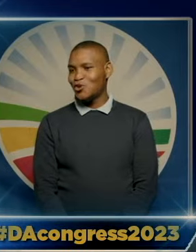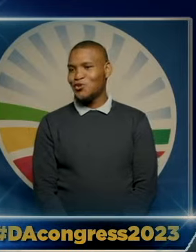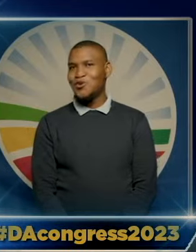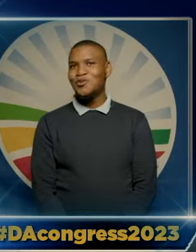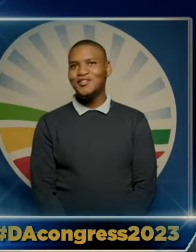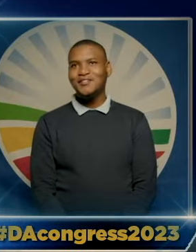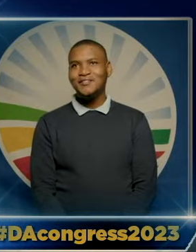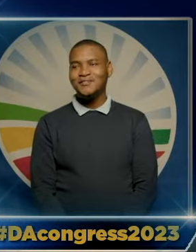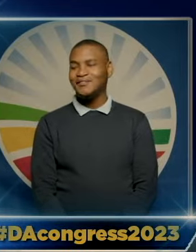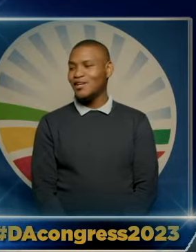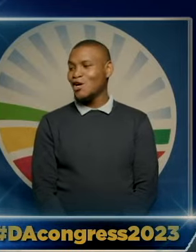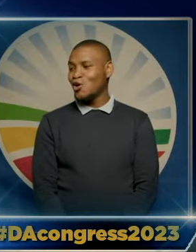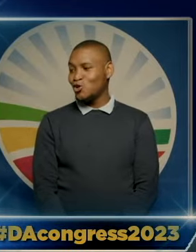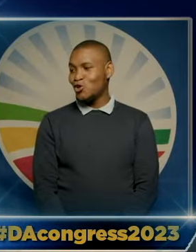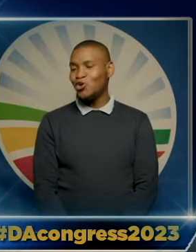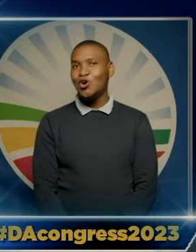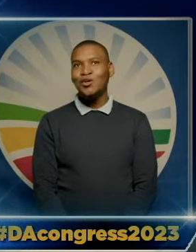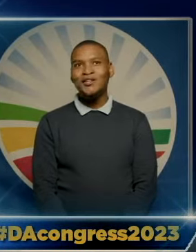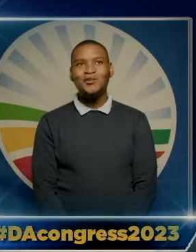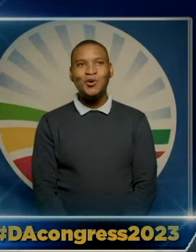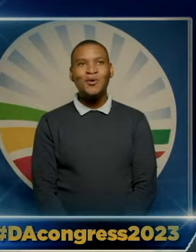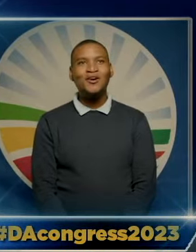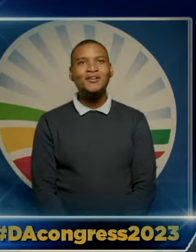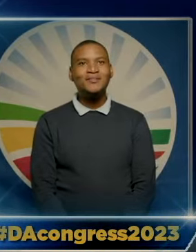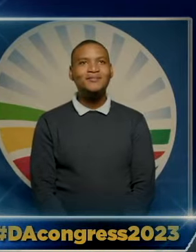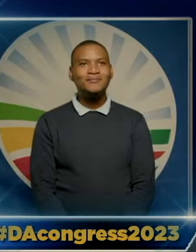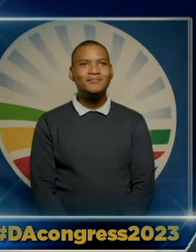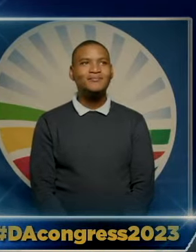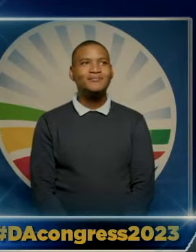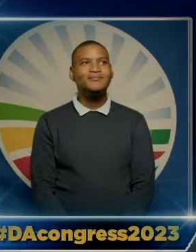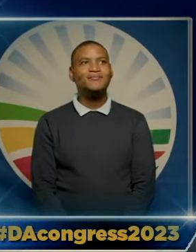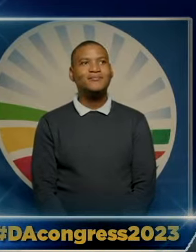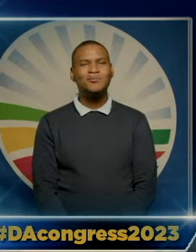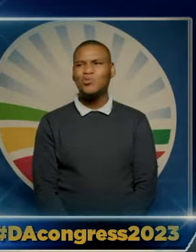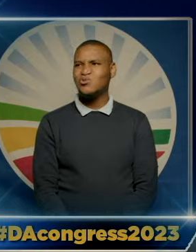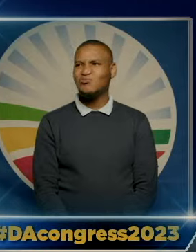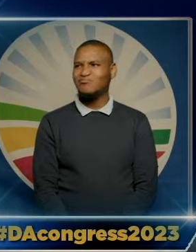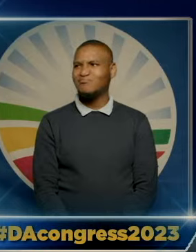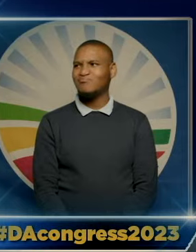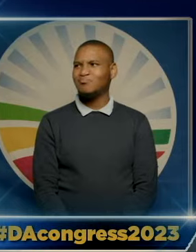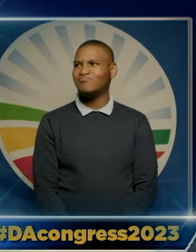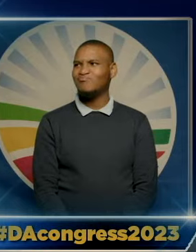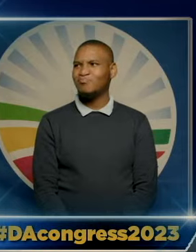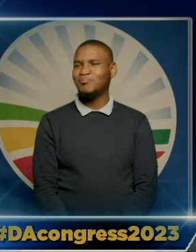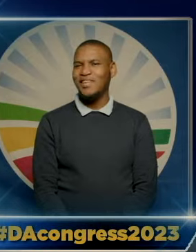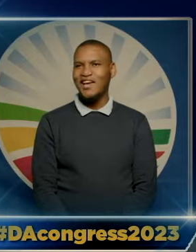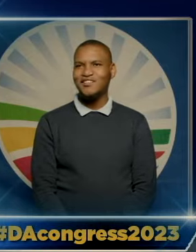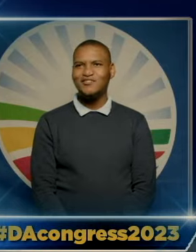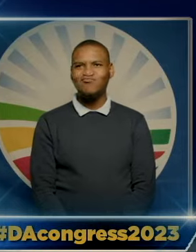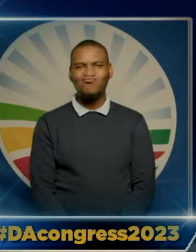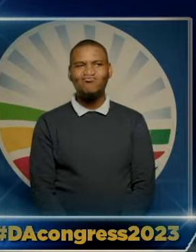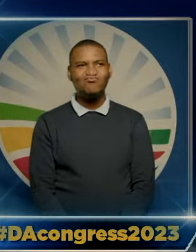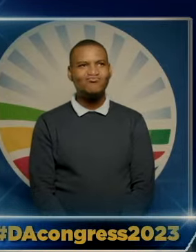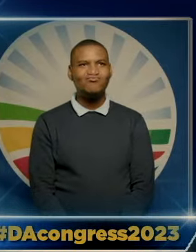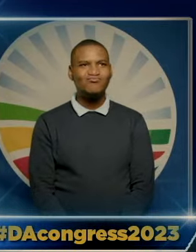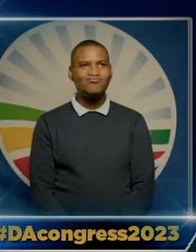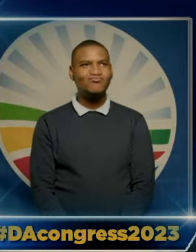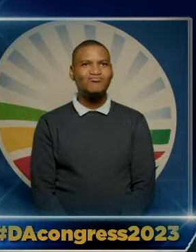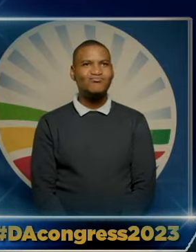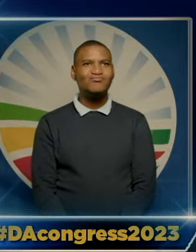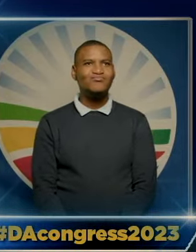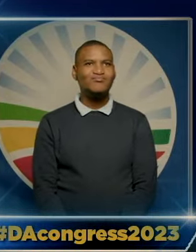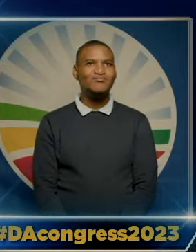had entertainers arranged for our stage. People from the Western Cape started coming down by bus or coming up by bus